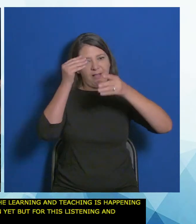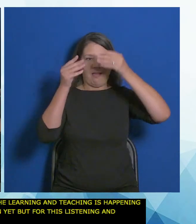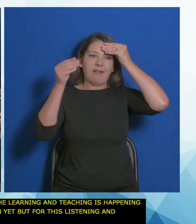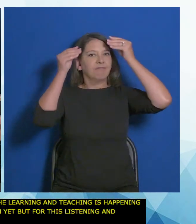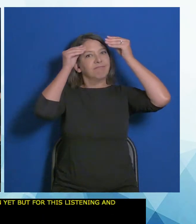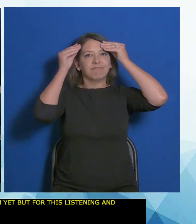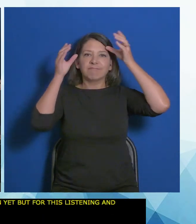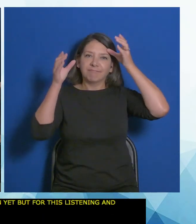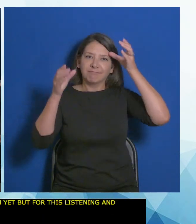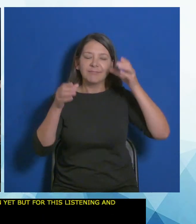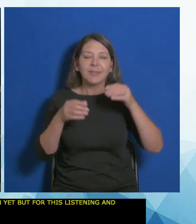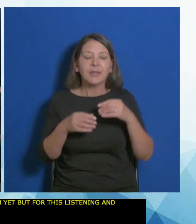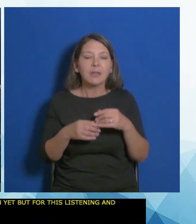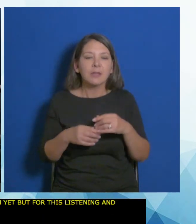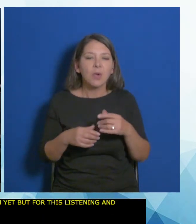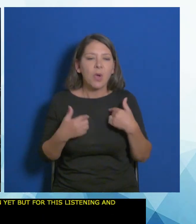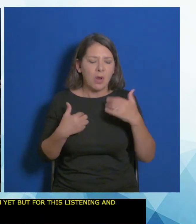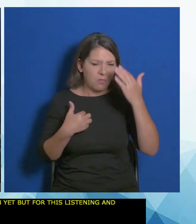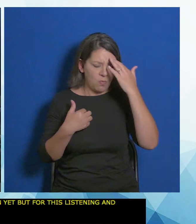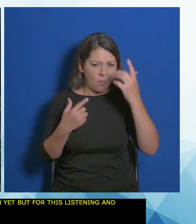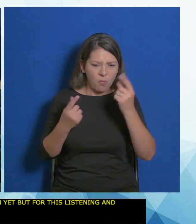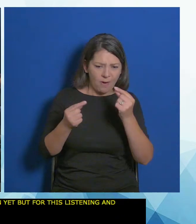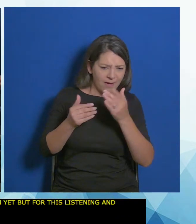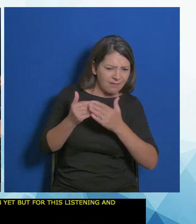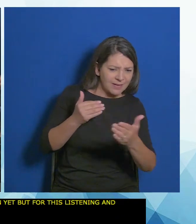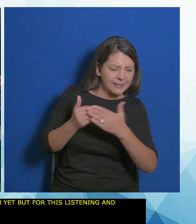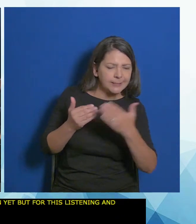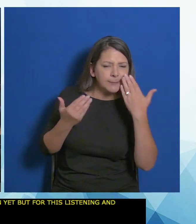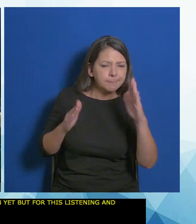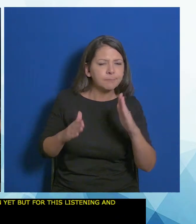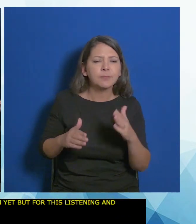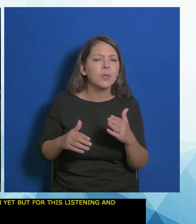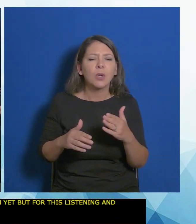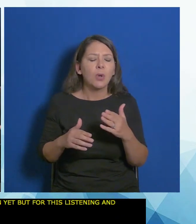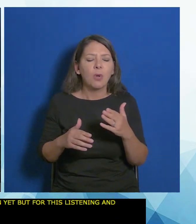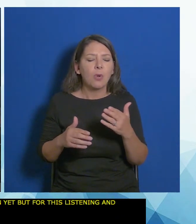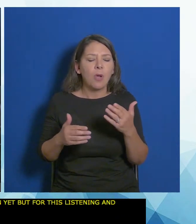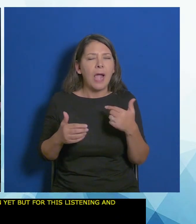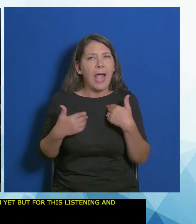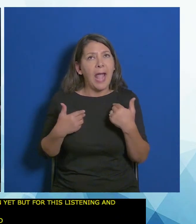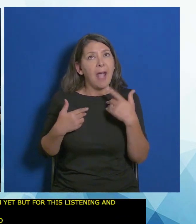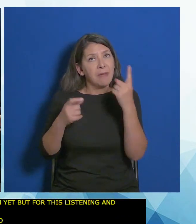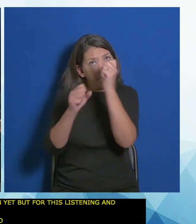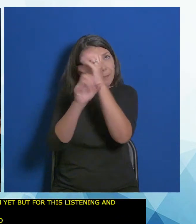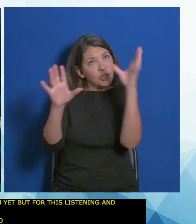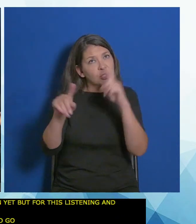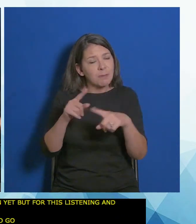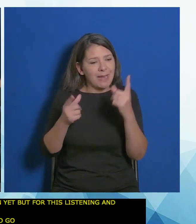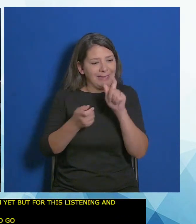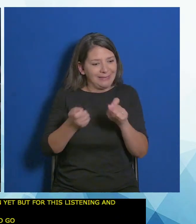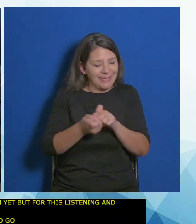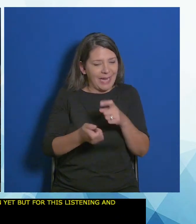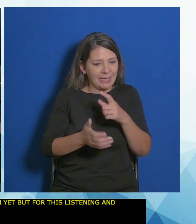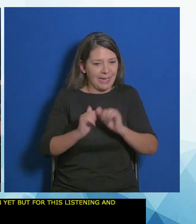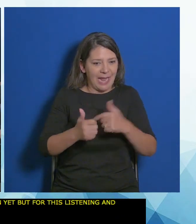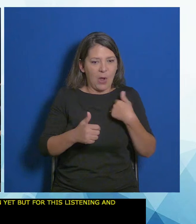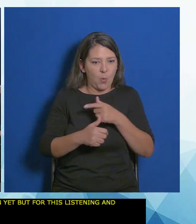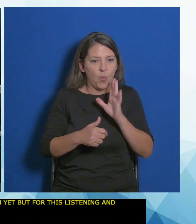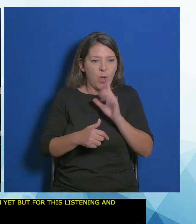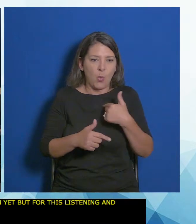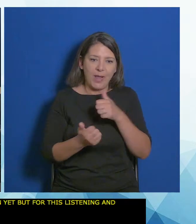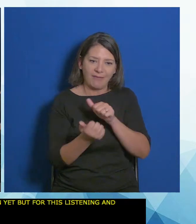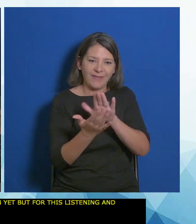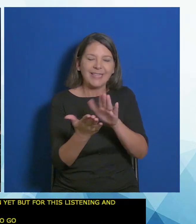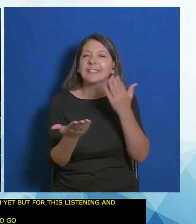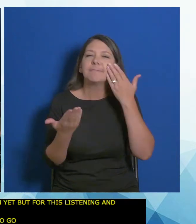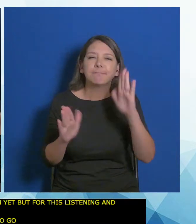and where we need to go. I don't currently think we have an answer for what we have to tackle, and it is going to look differently. So